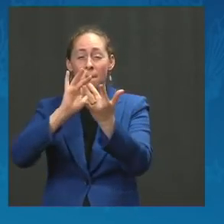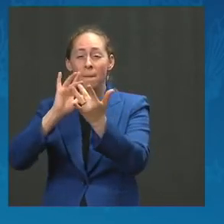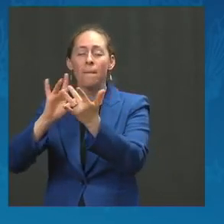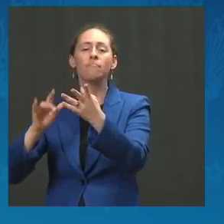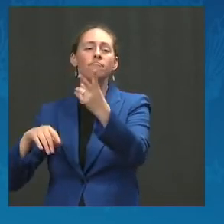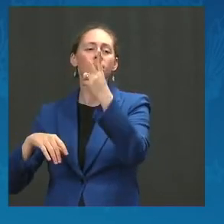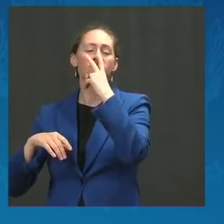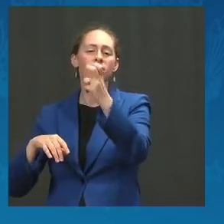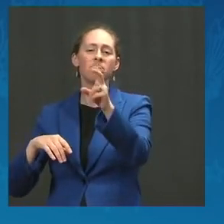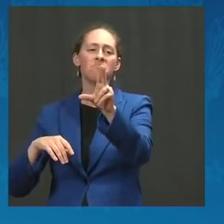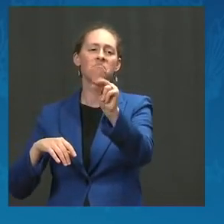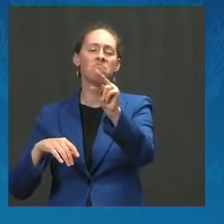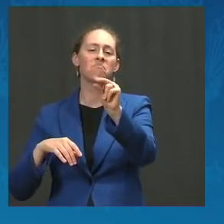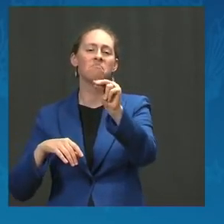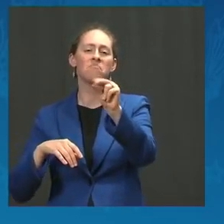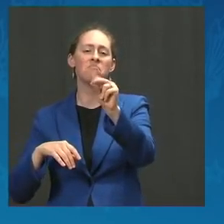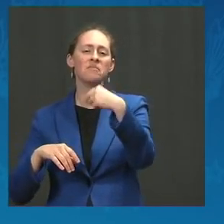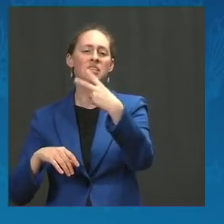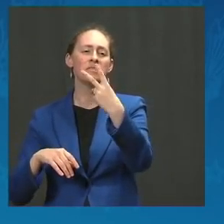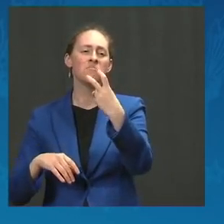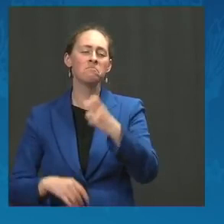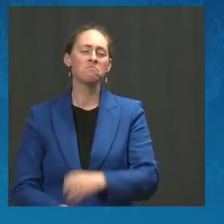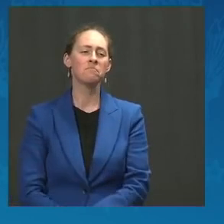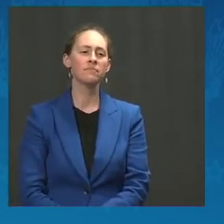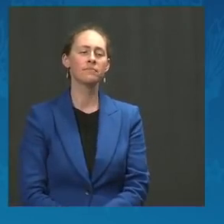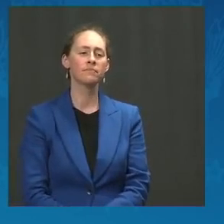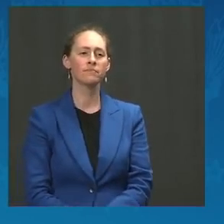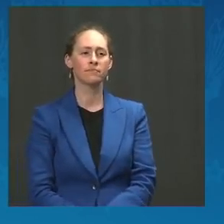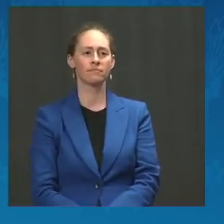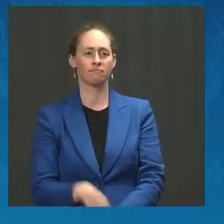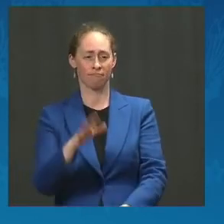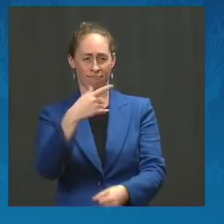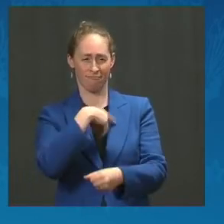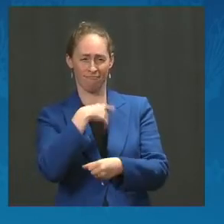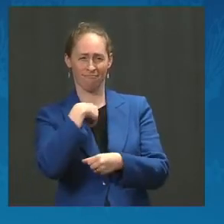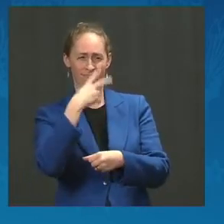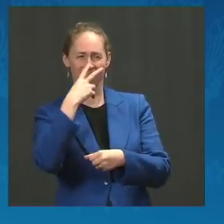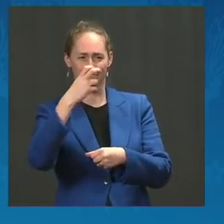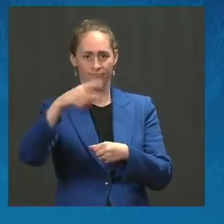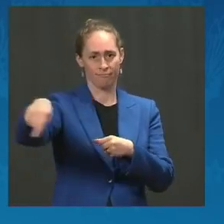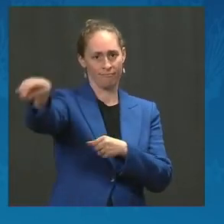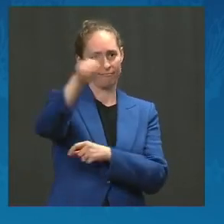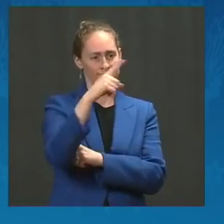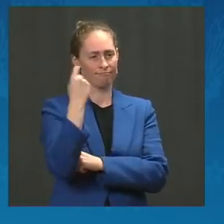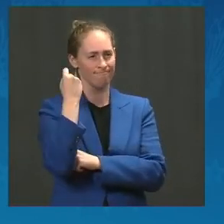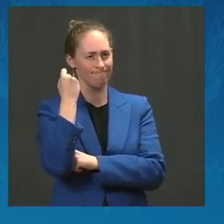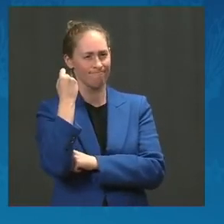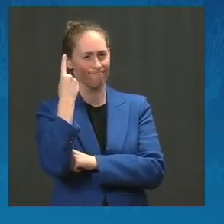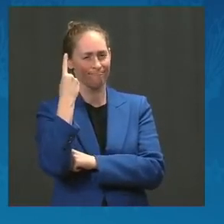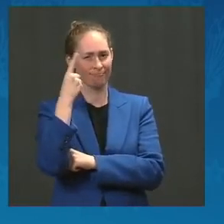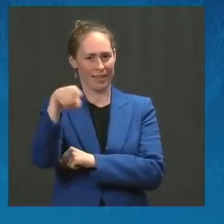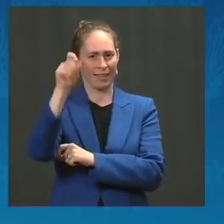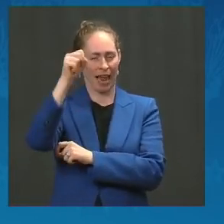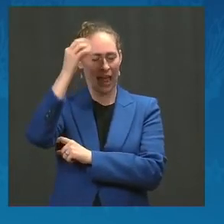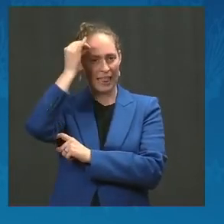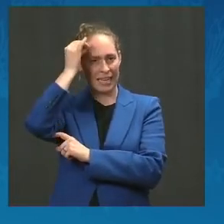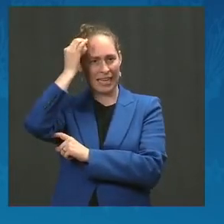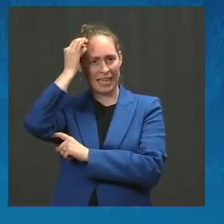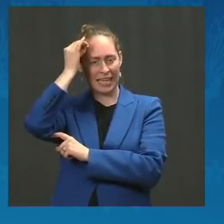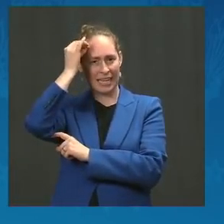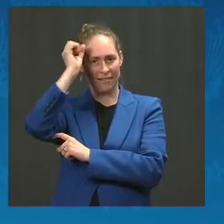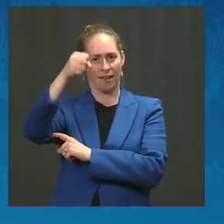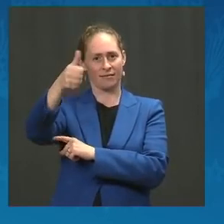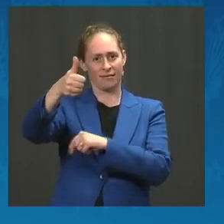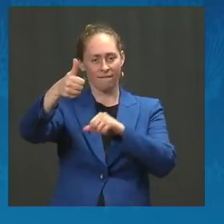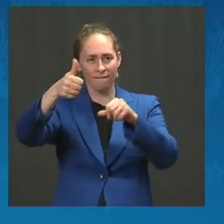solitary business that doesn't understand that I think it's smart for them to require testing, and if